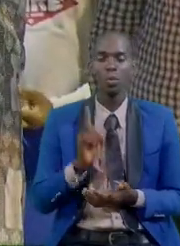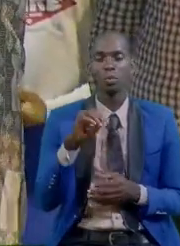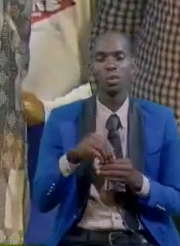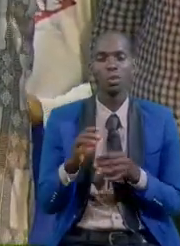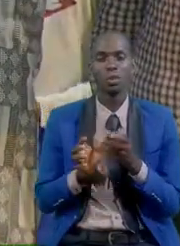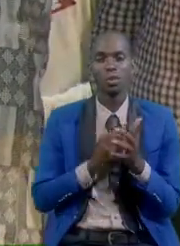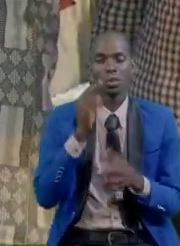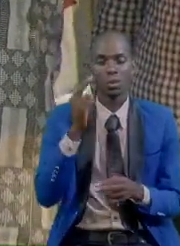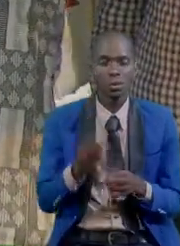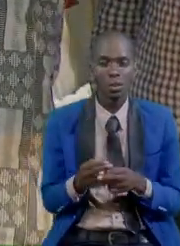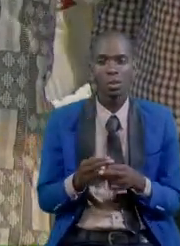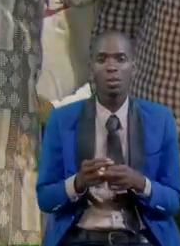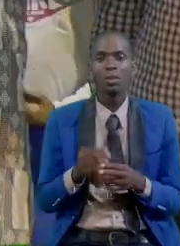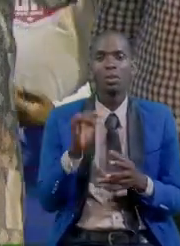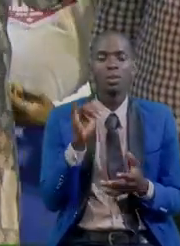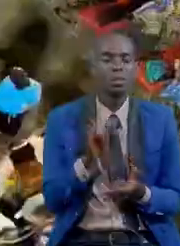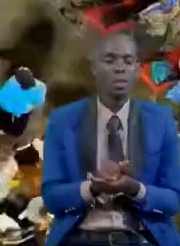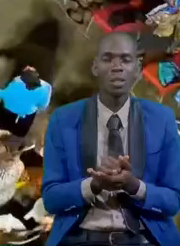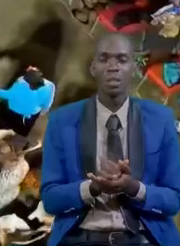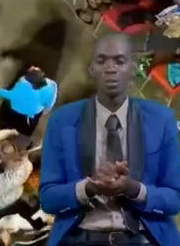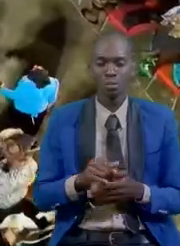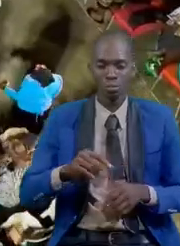Wheelchair, you'll discard that wheelchair.